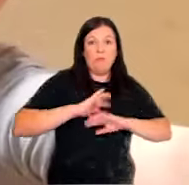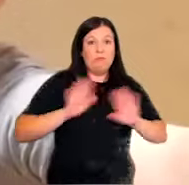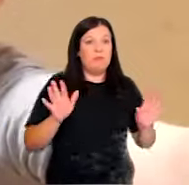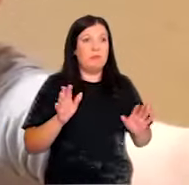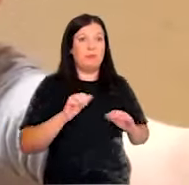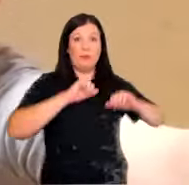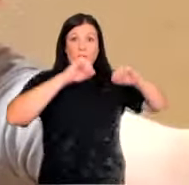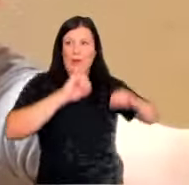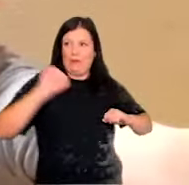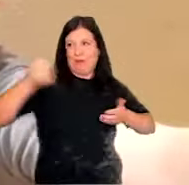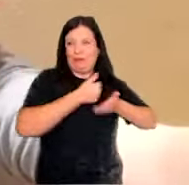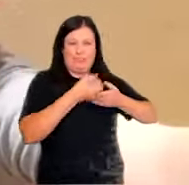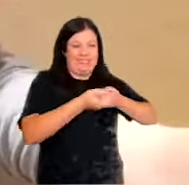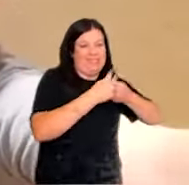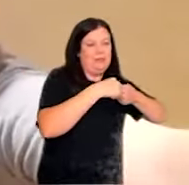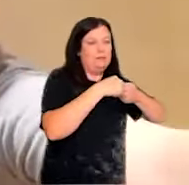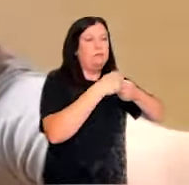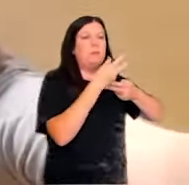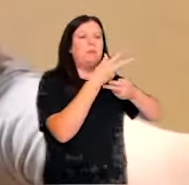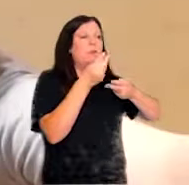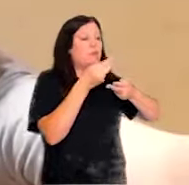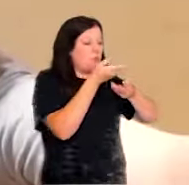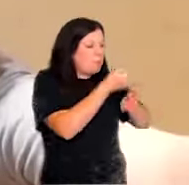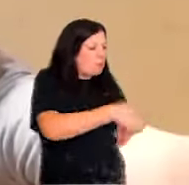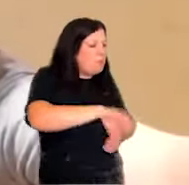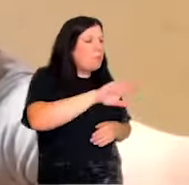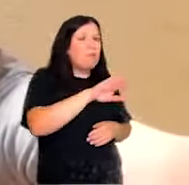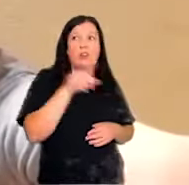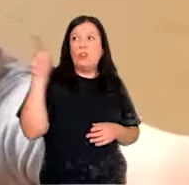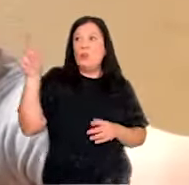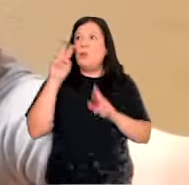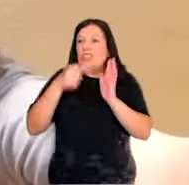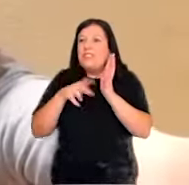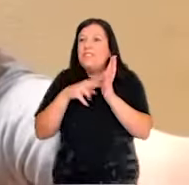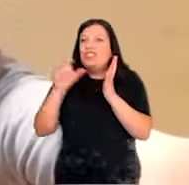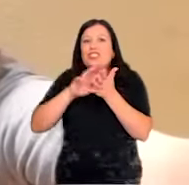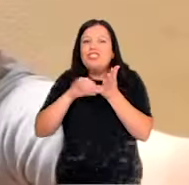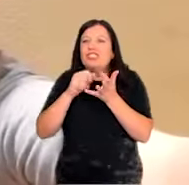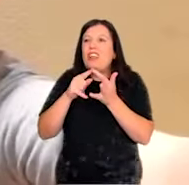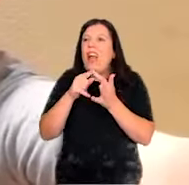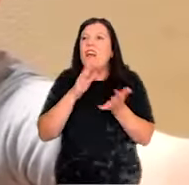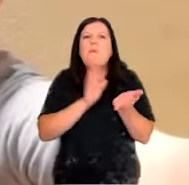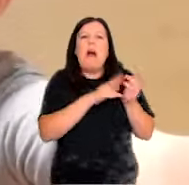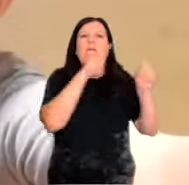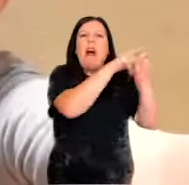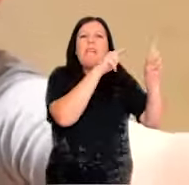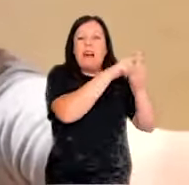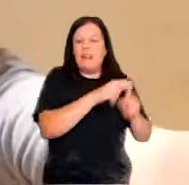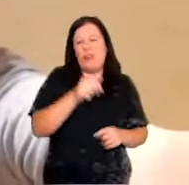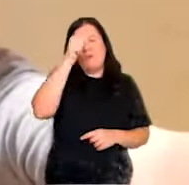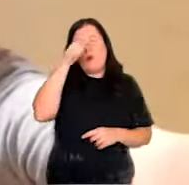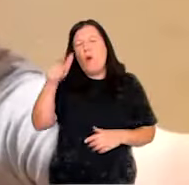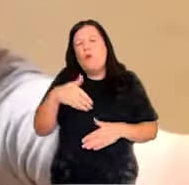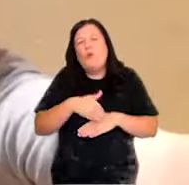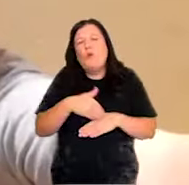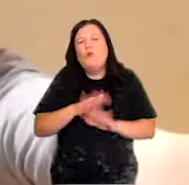in the sofa where you sit on your bum. Watching the chase and moaning at Mum. We know that you can be a really big pain. But we miss